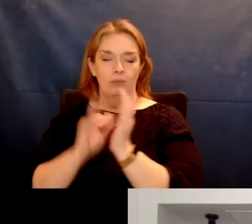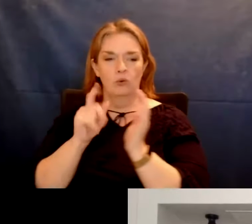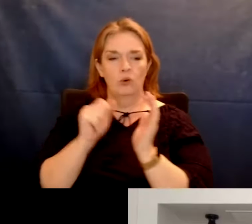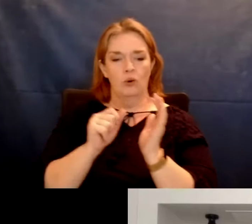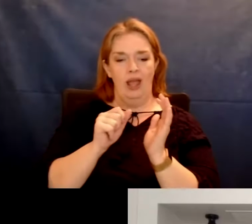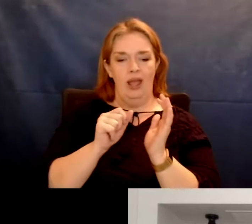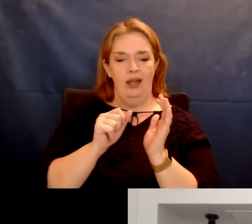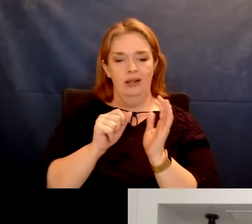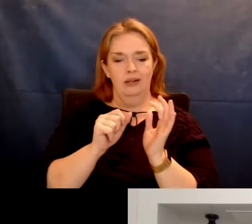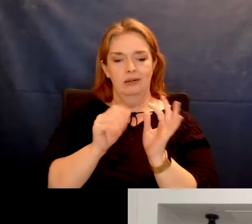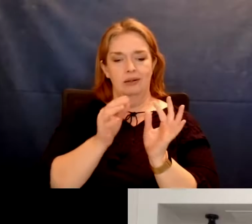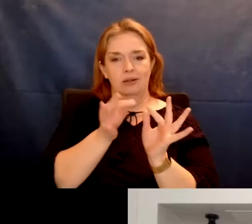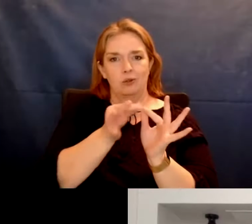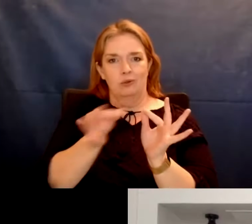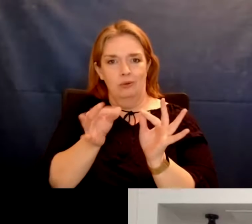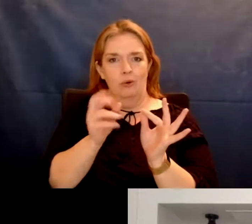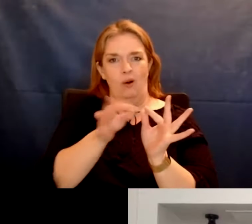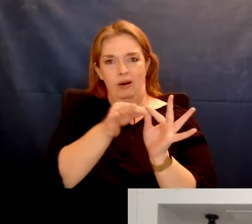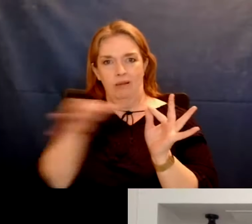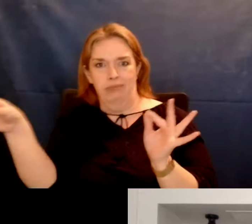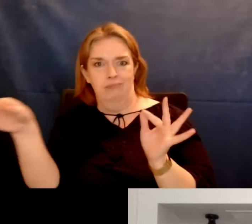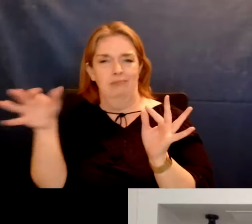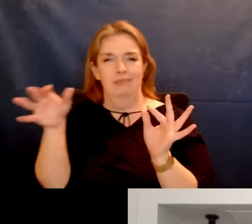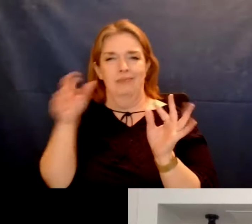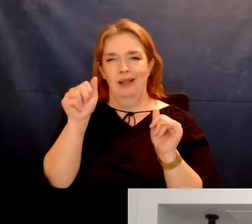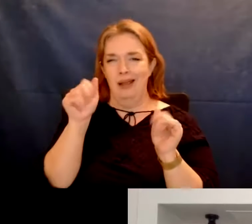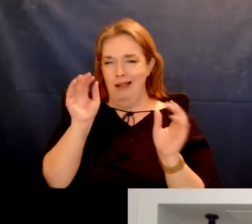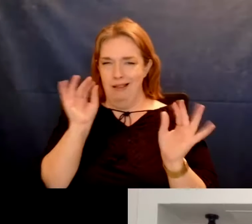know, being from the South and speaking from I guess